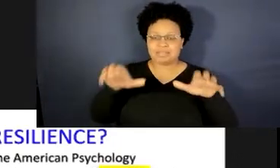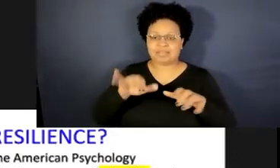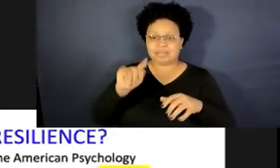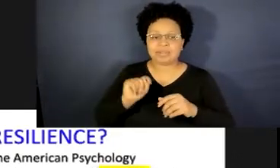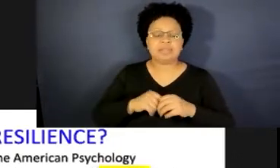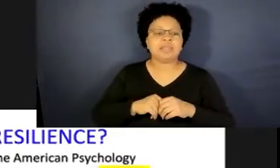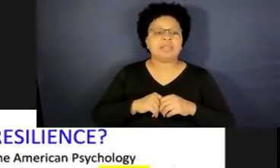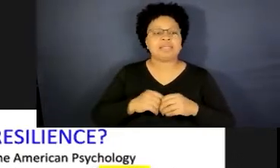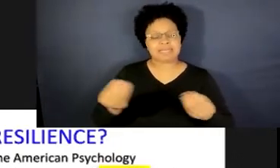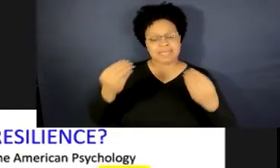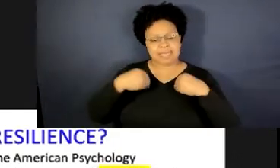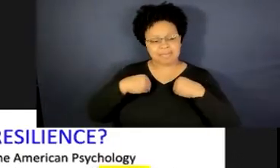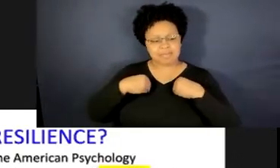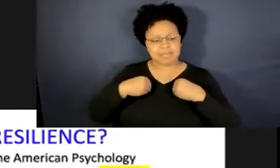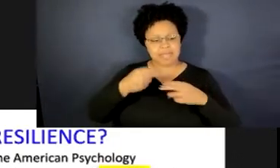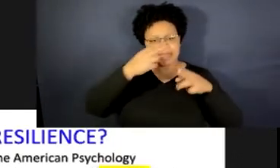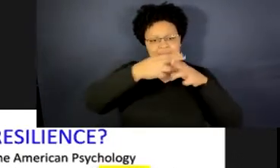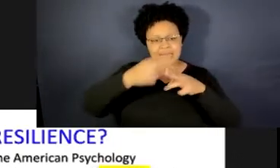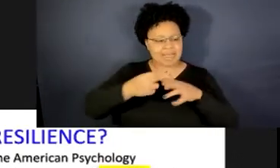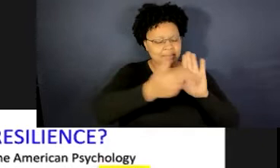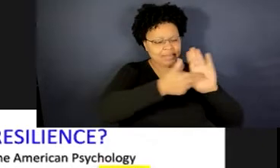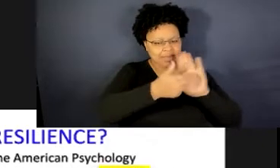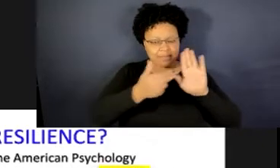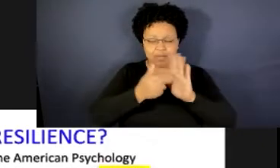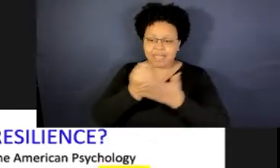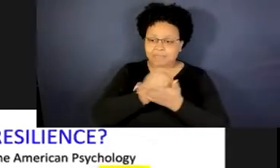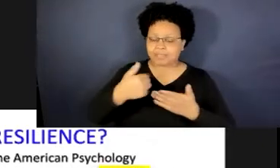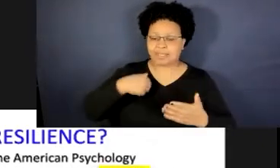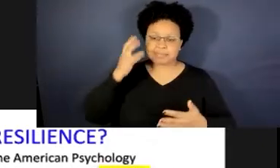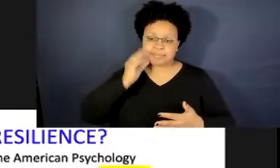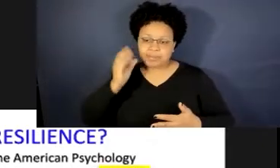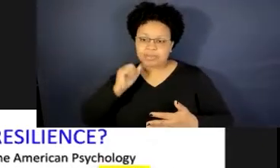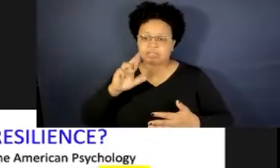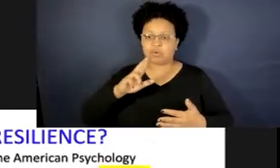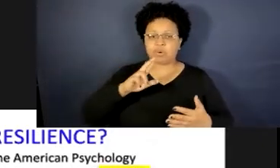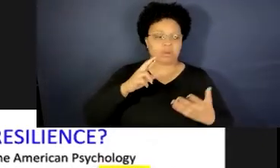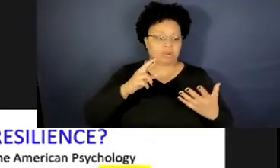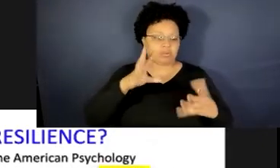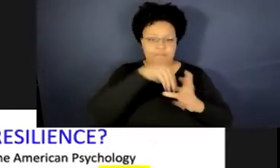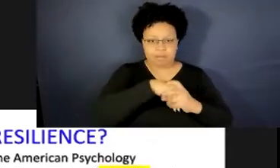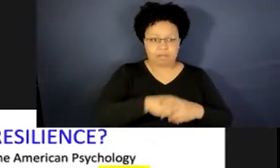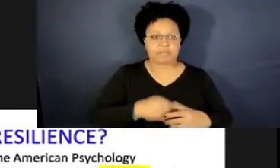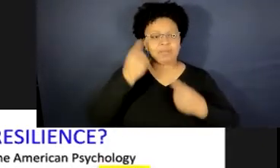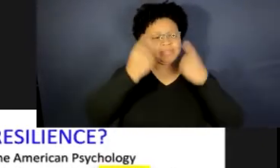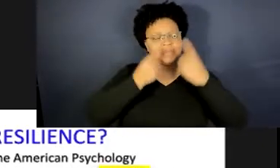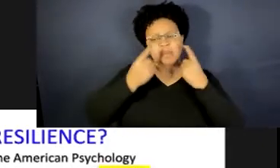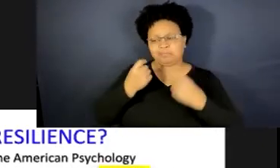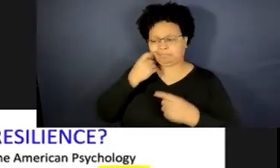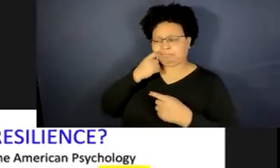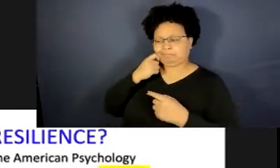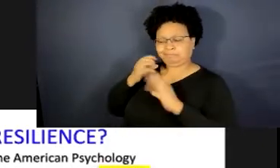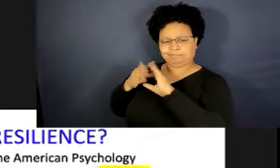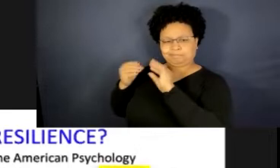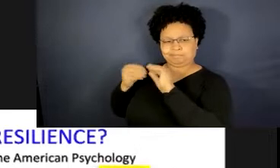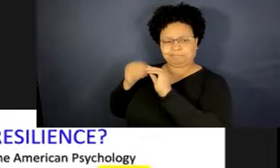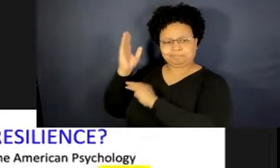a name to everything that I was experiencing and are talking about. You think about all the things that Dr. Holt shared with you, everything